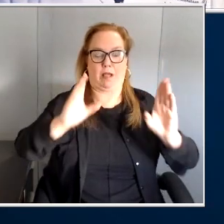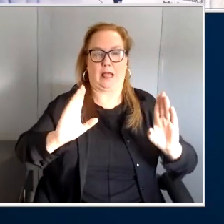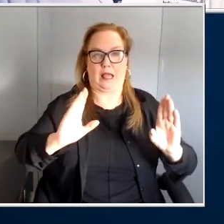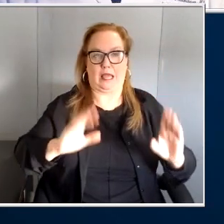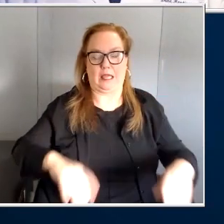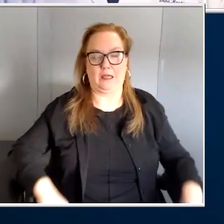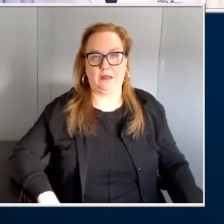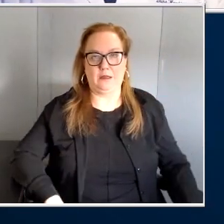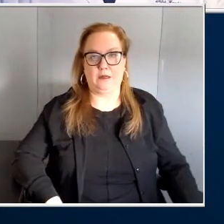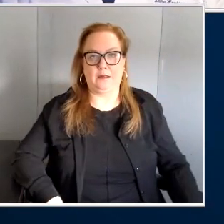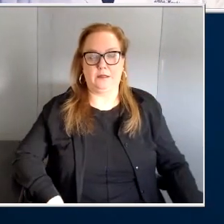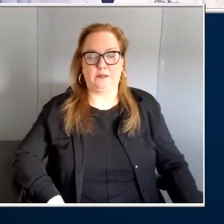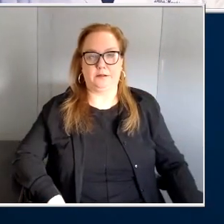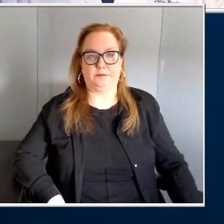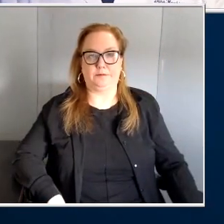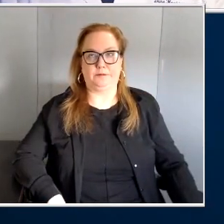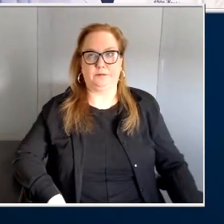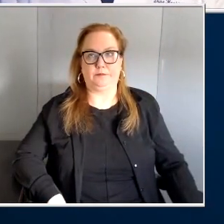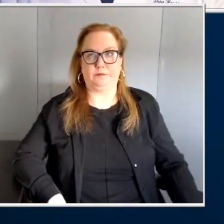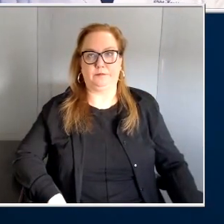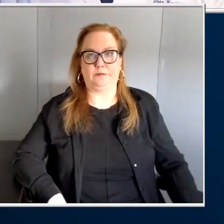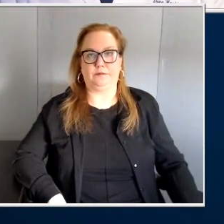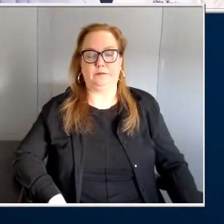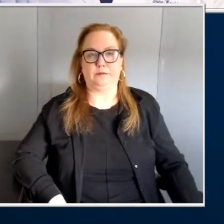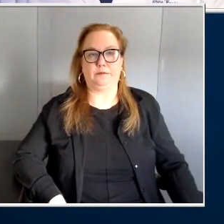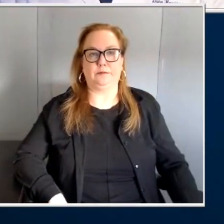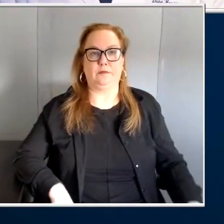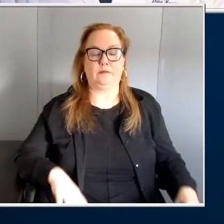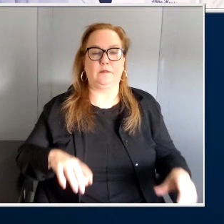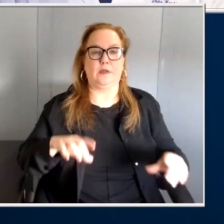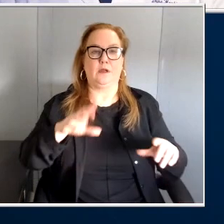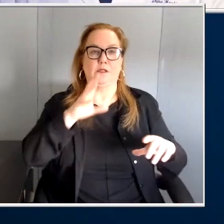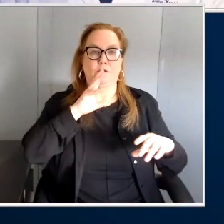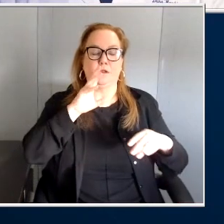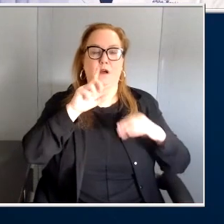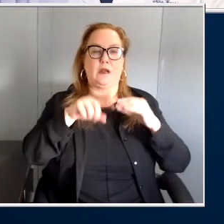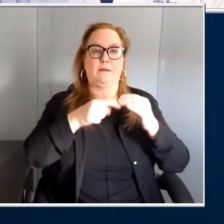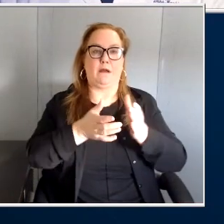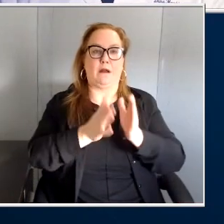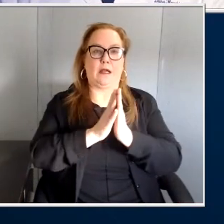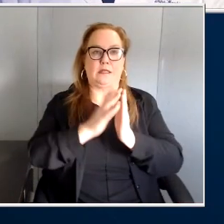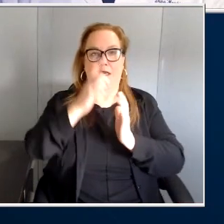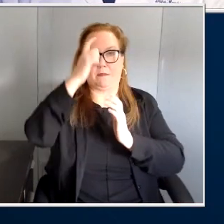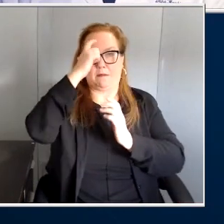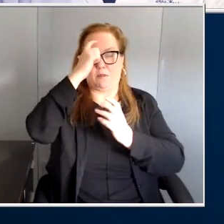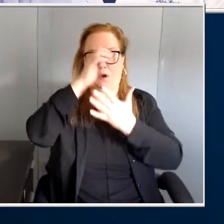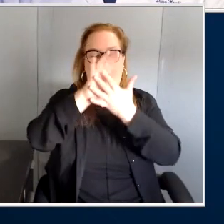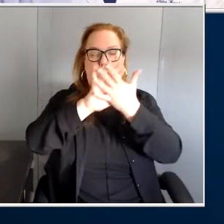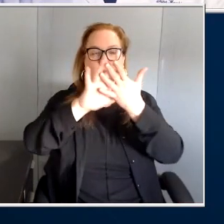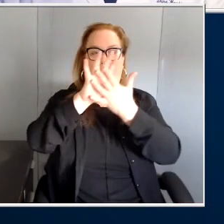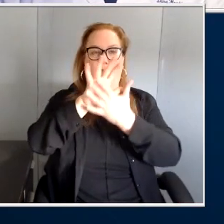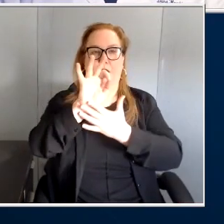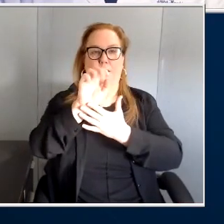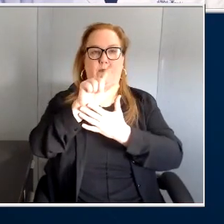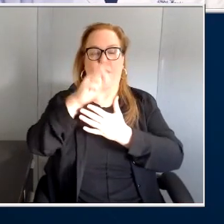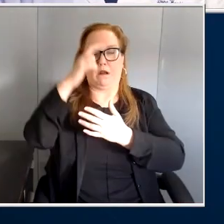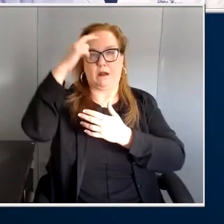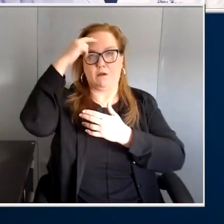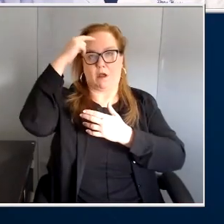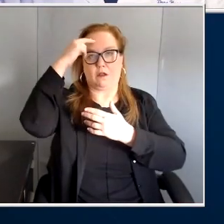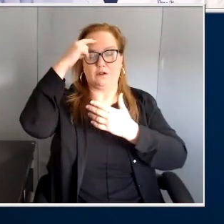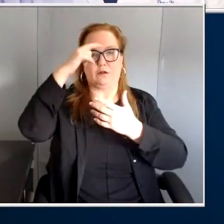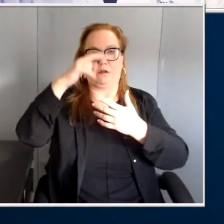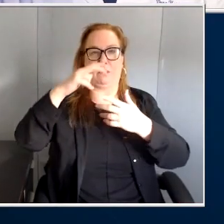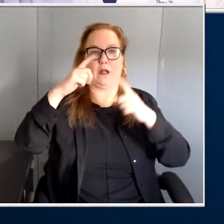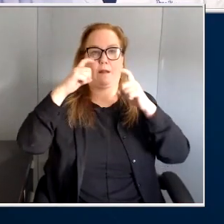else. So media and scientists have been routinely talking now and asking about brain fog and neurologic complications that happen following